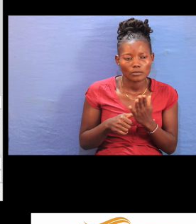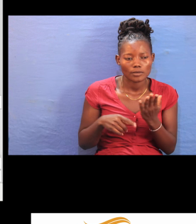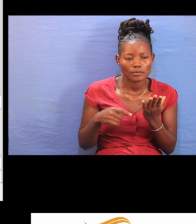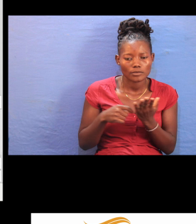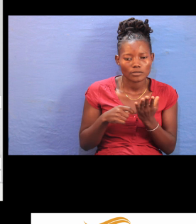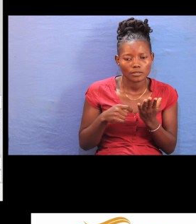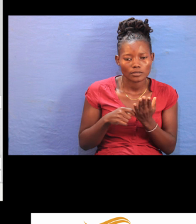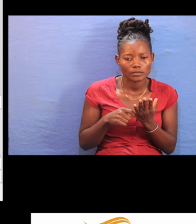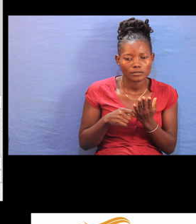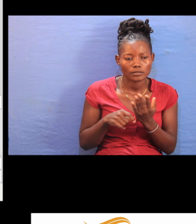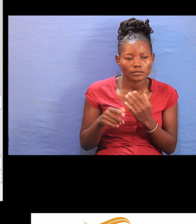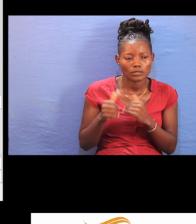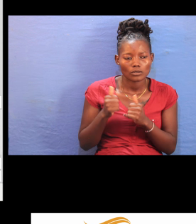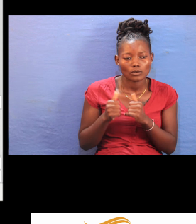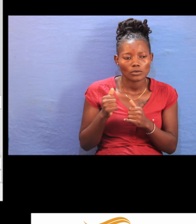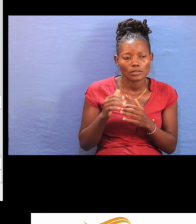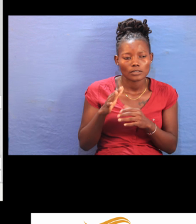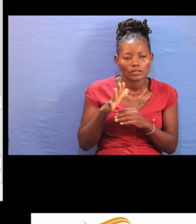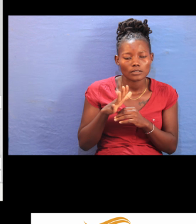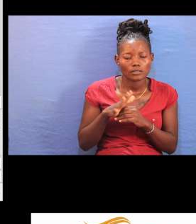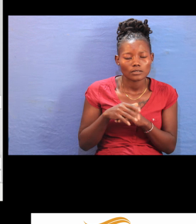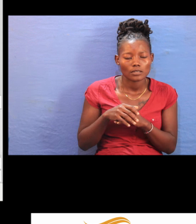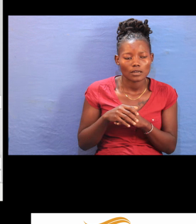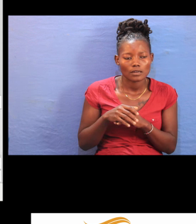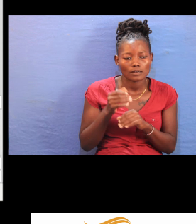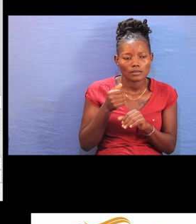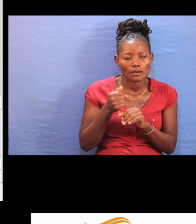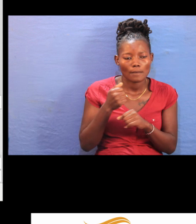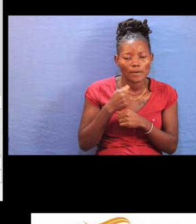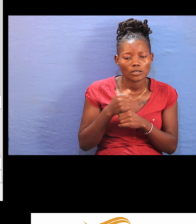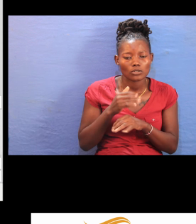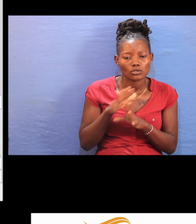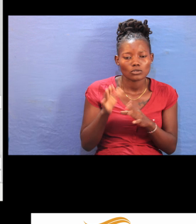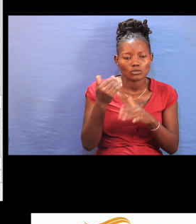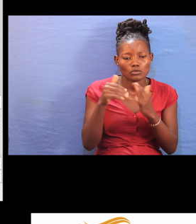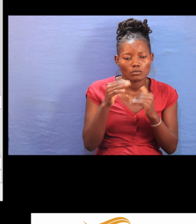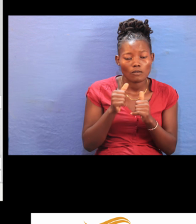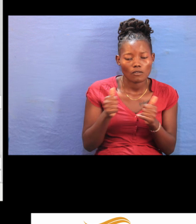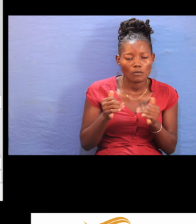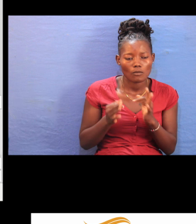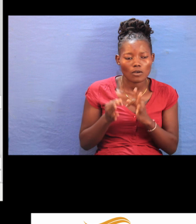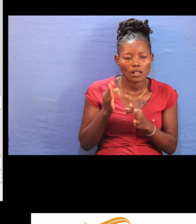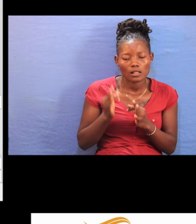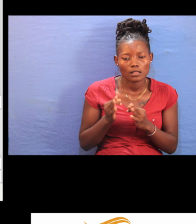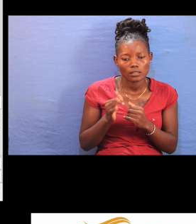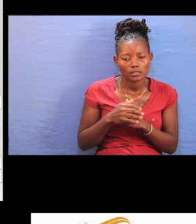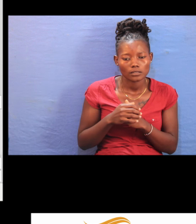technique that are hindering your performance. And if you